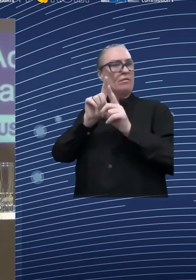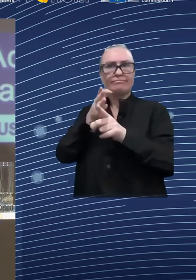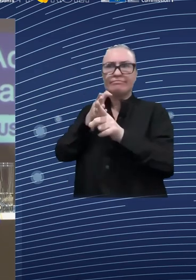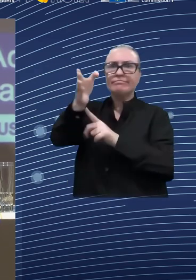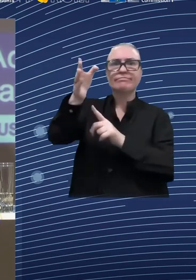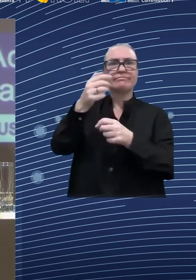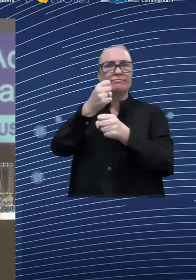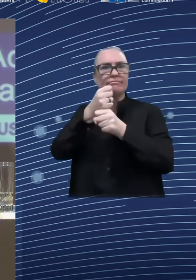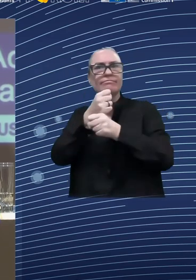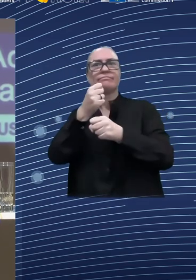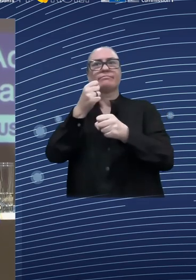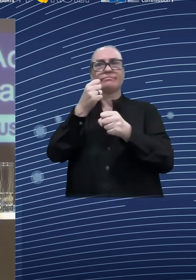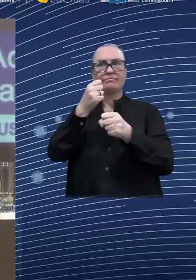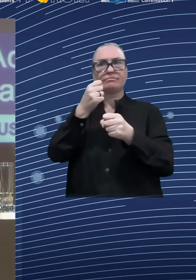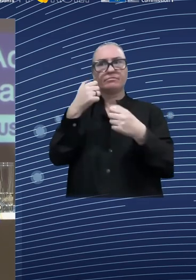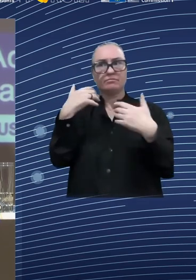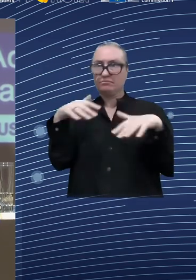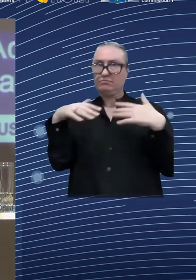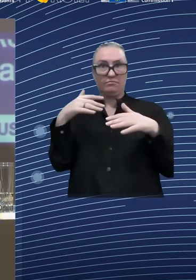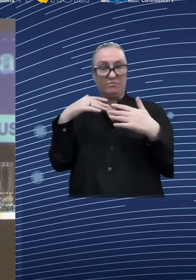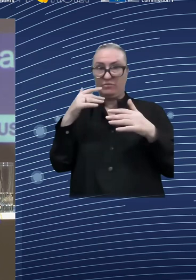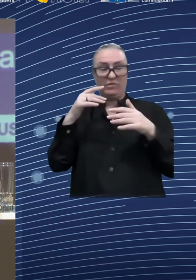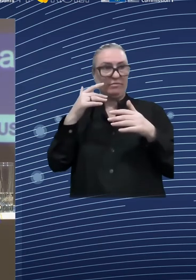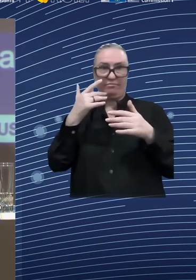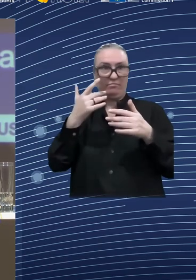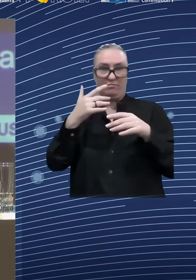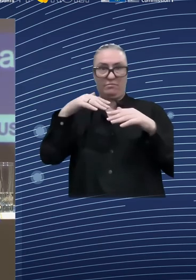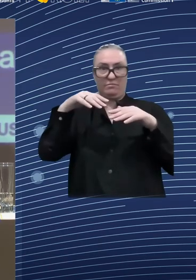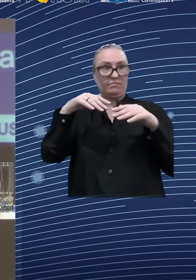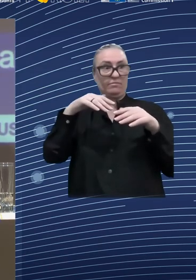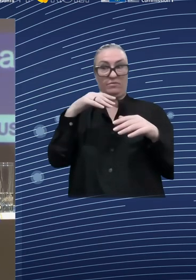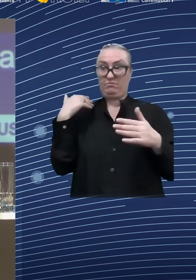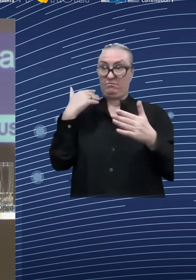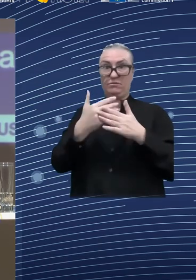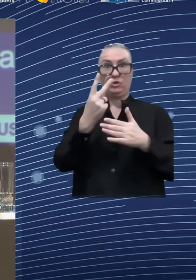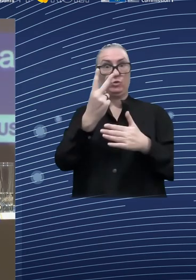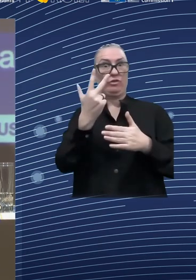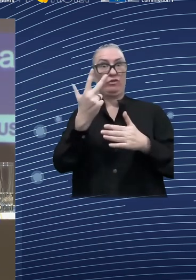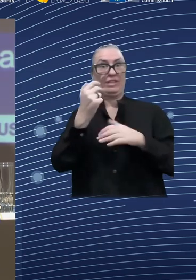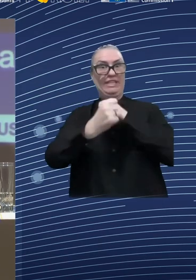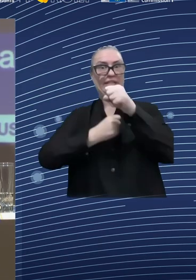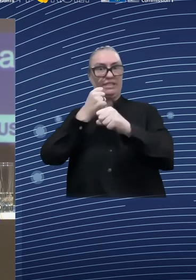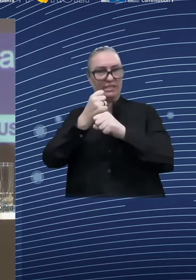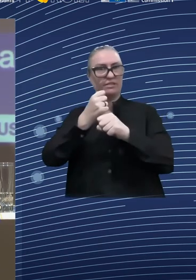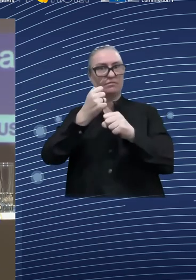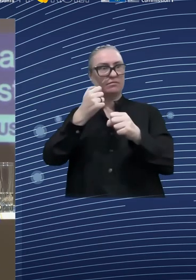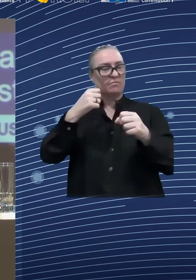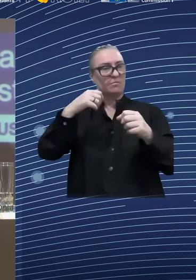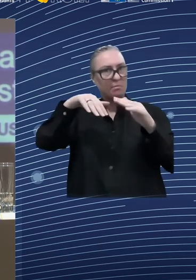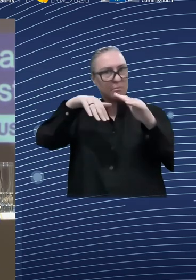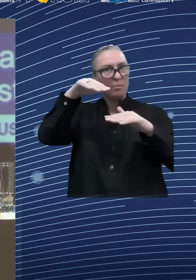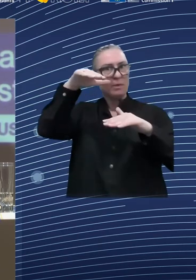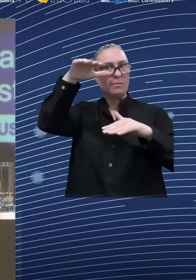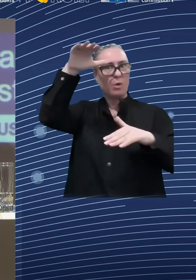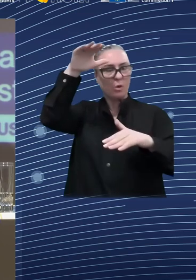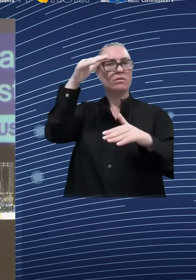now a little bit more on campus. And I think at this stage, that professional academy is actually training more